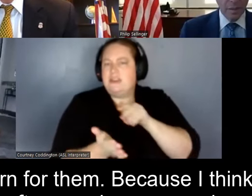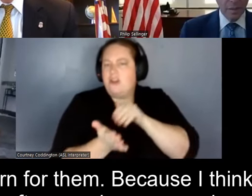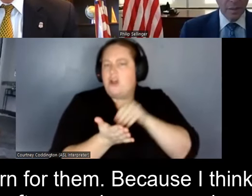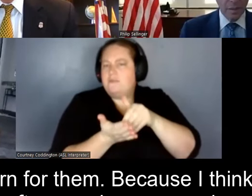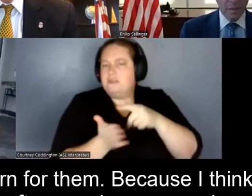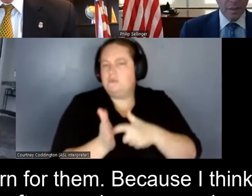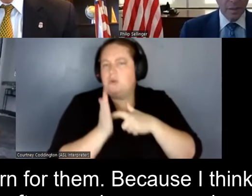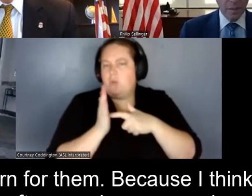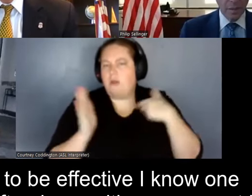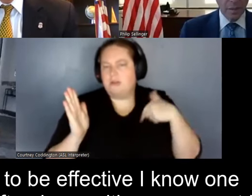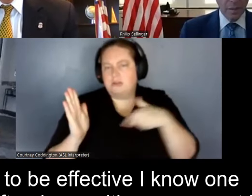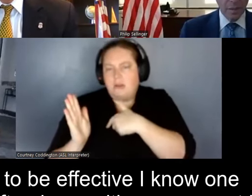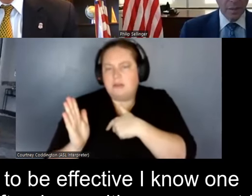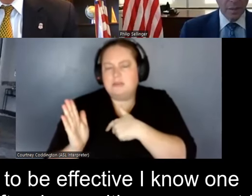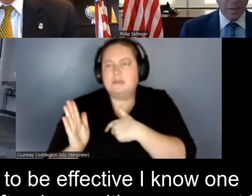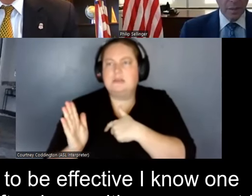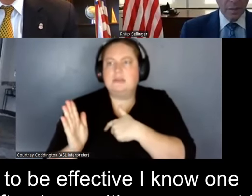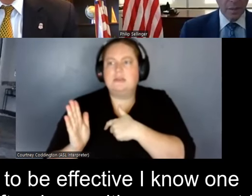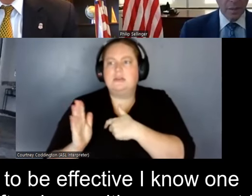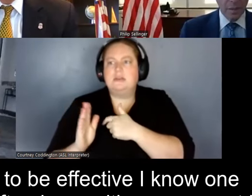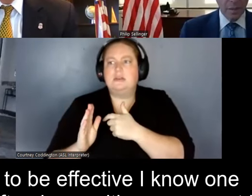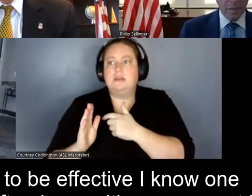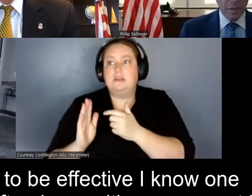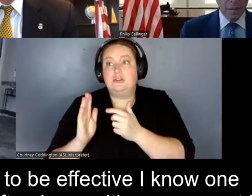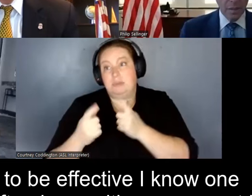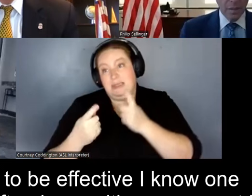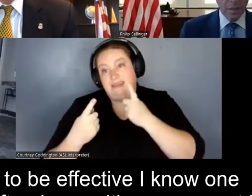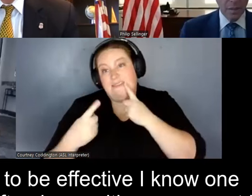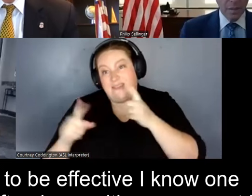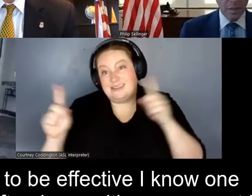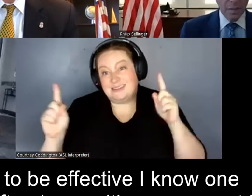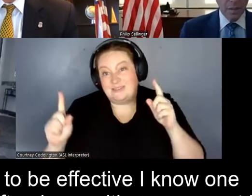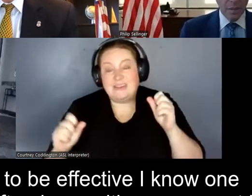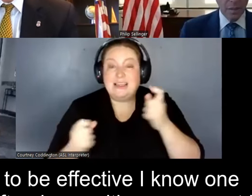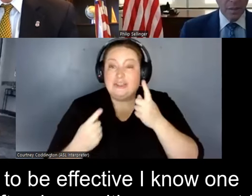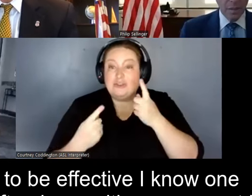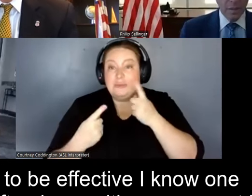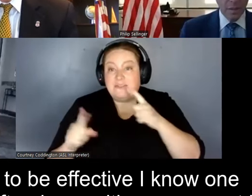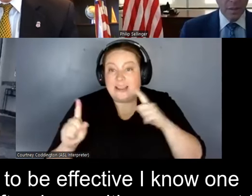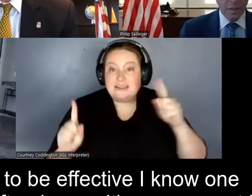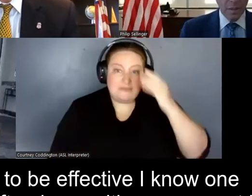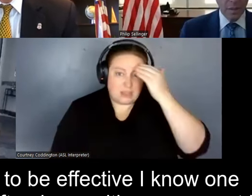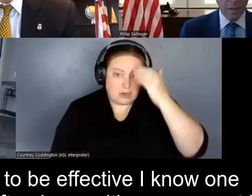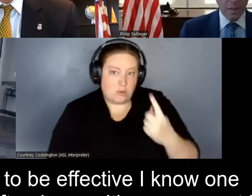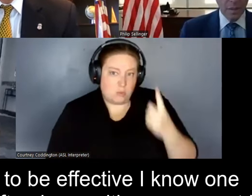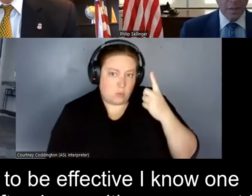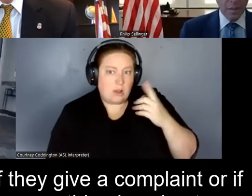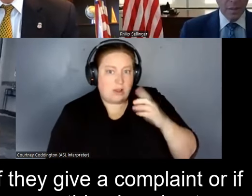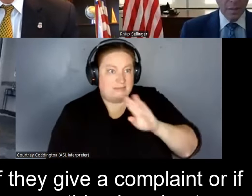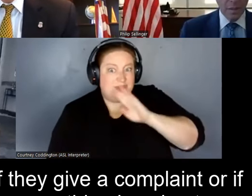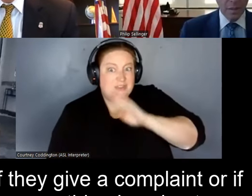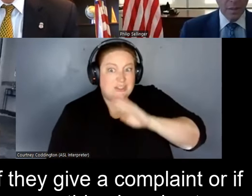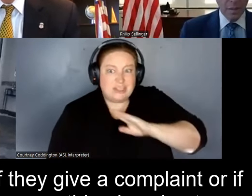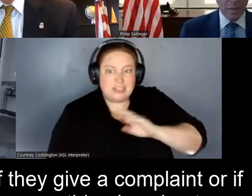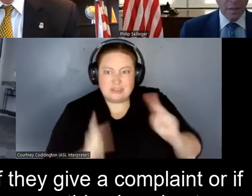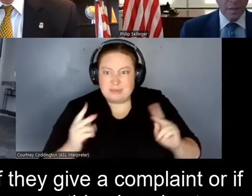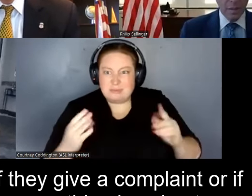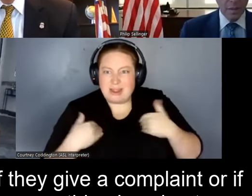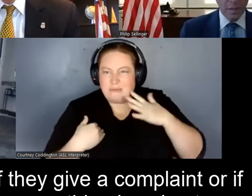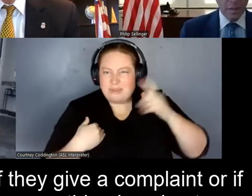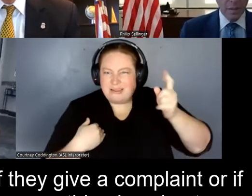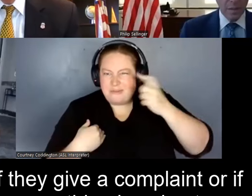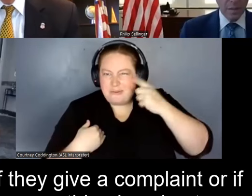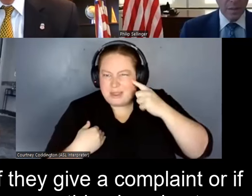us to be effective. And to be effective, I know one frustration people often have with government is they don't